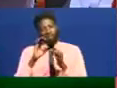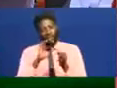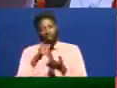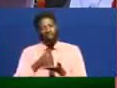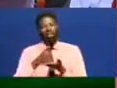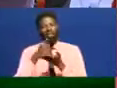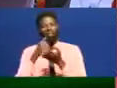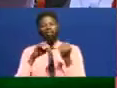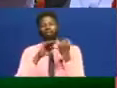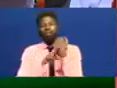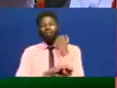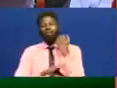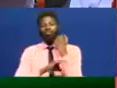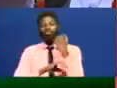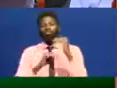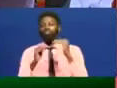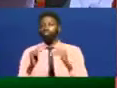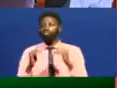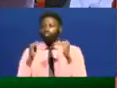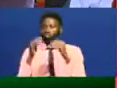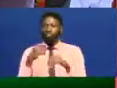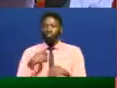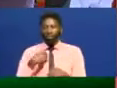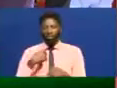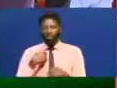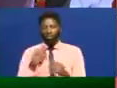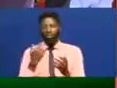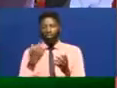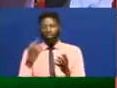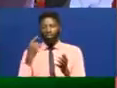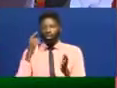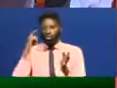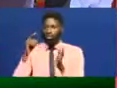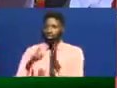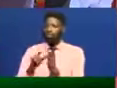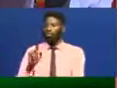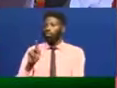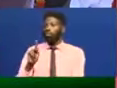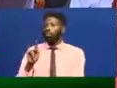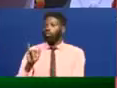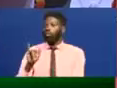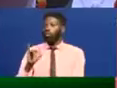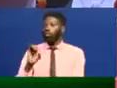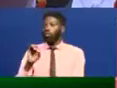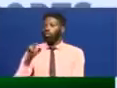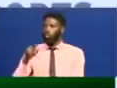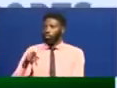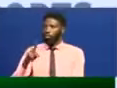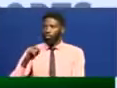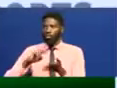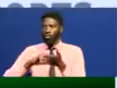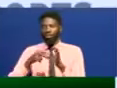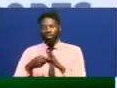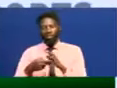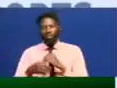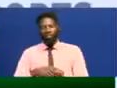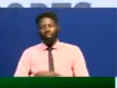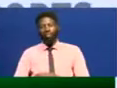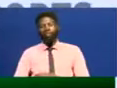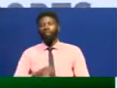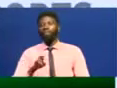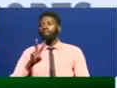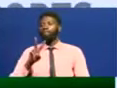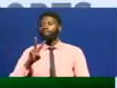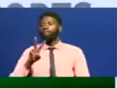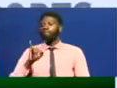country. I want to acknowledge the KOP project, Bwana Mayabi there, together with your team, the Viva project, acknowledge